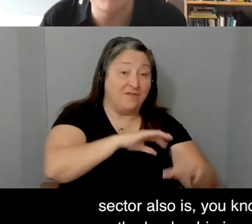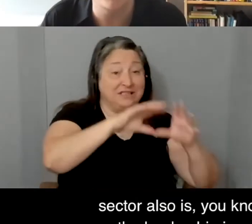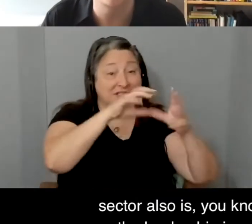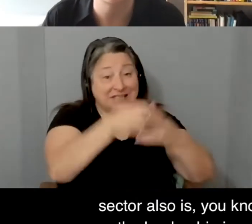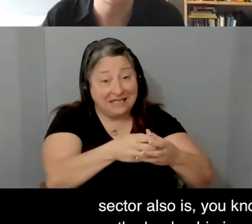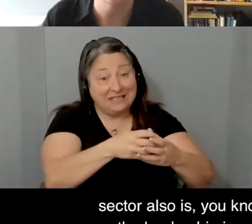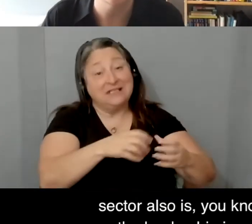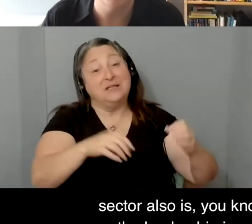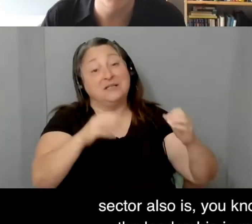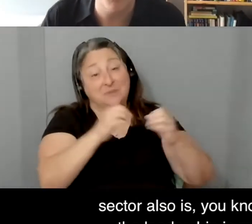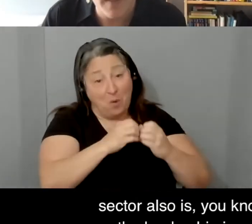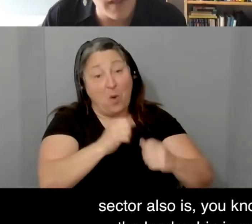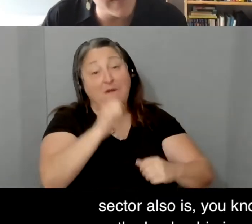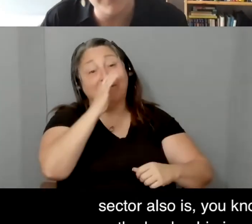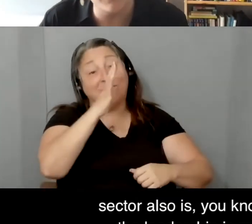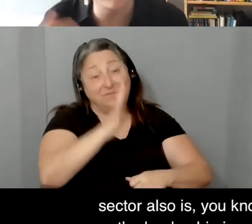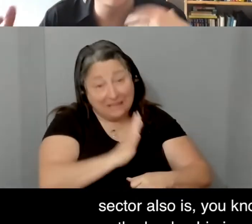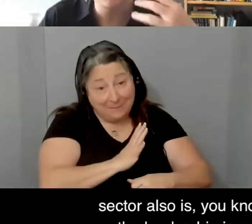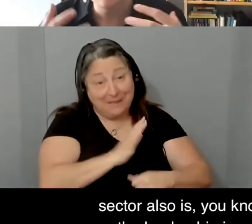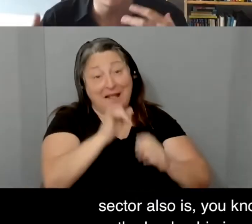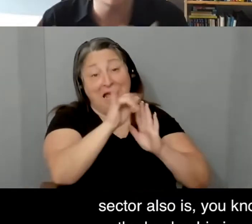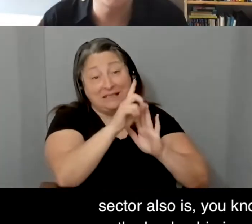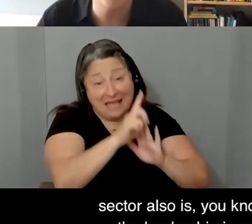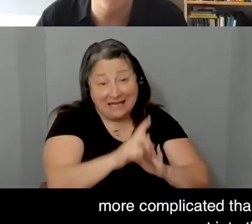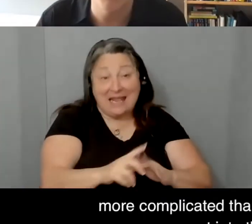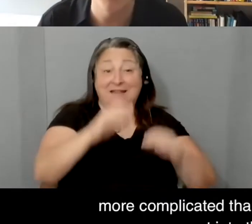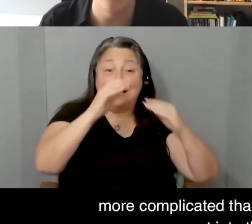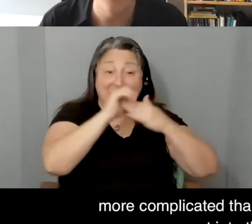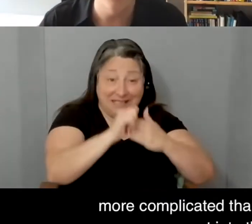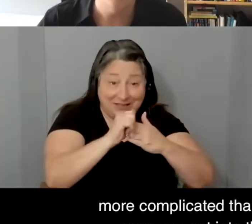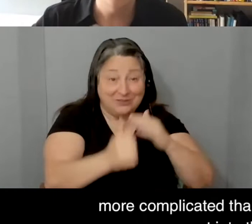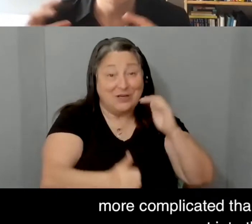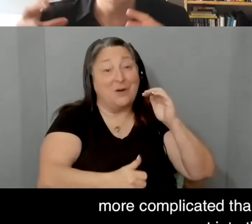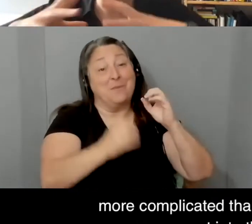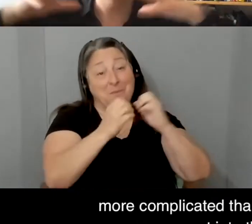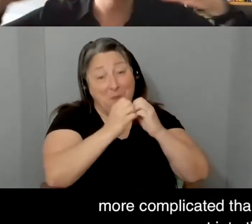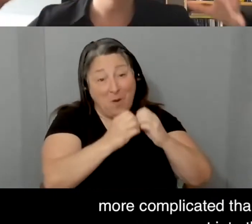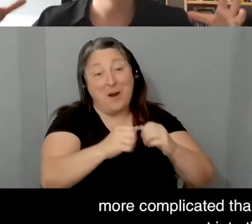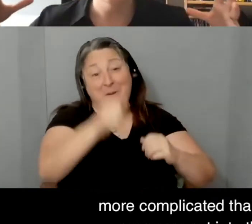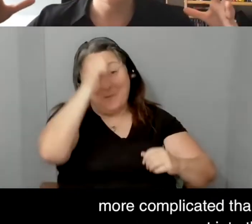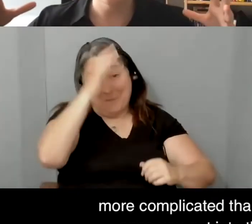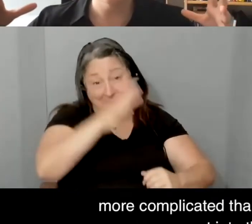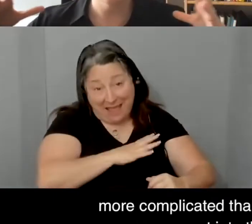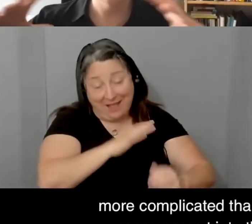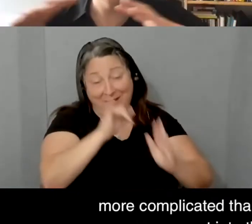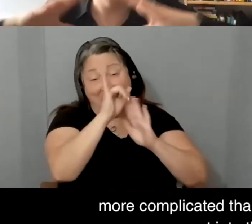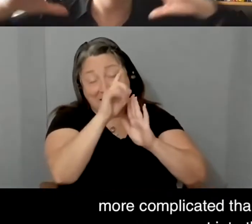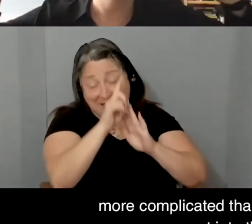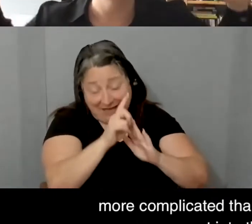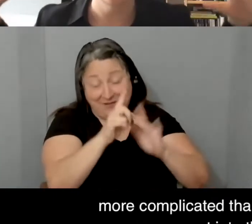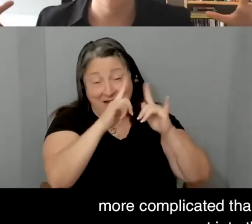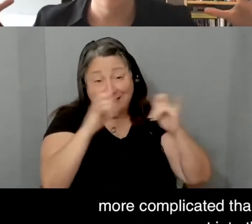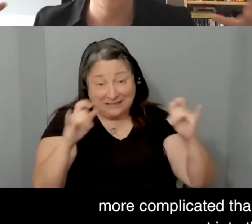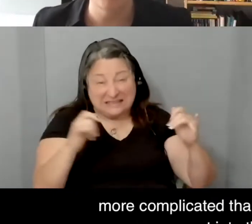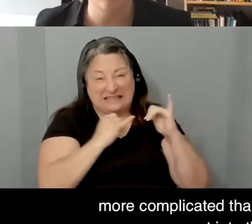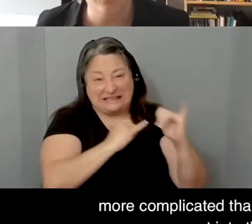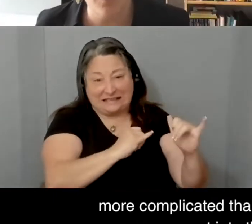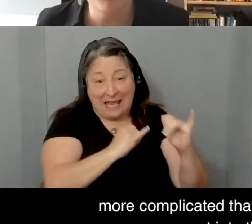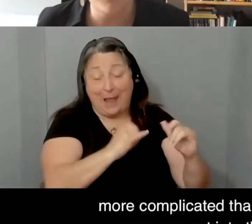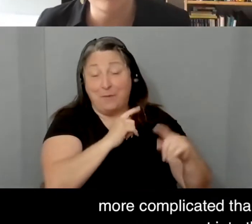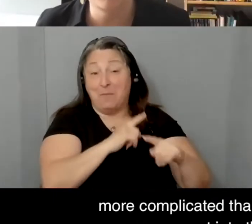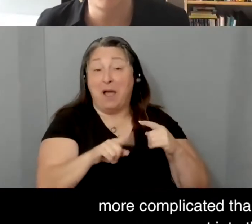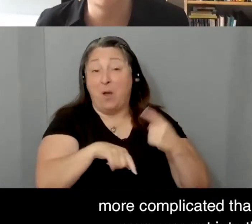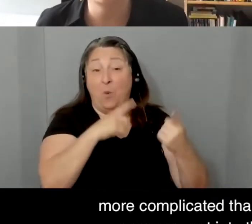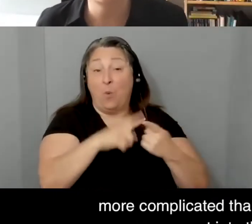female identified and the leadership is more male identified. It's a lot more complicated than that. But I would say overall, once you get into the